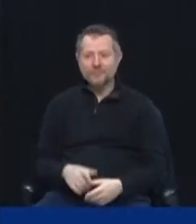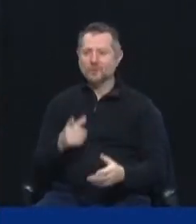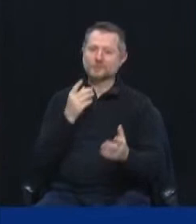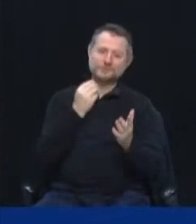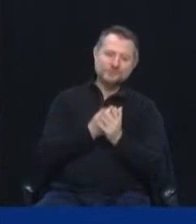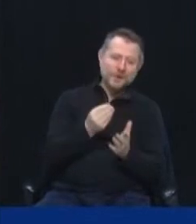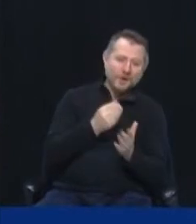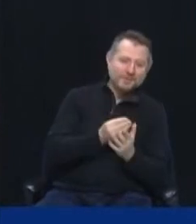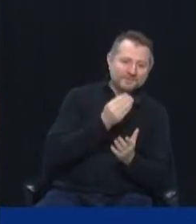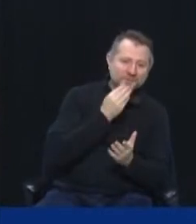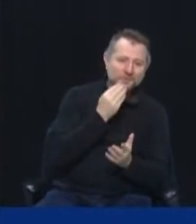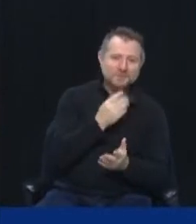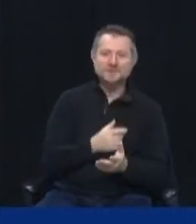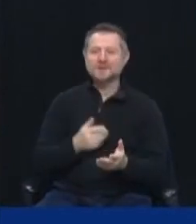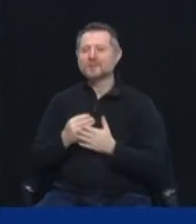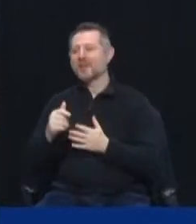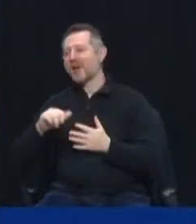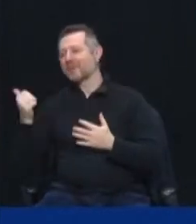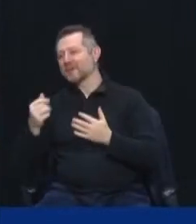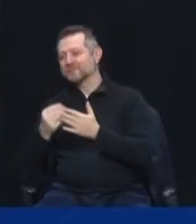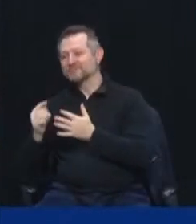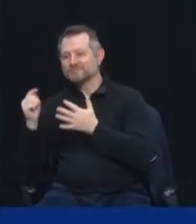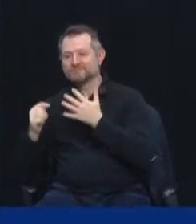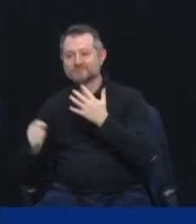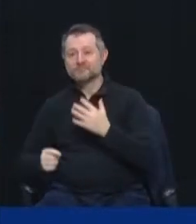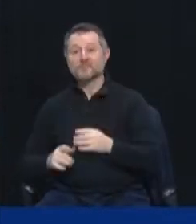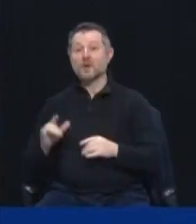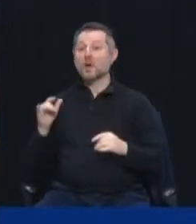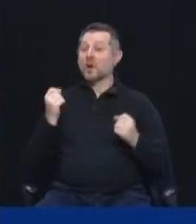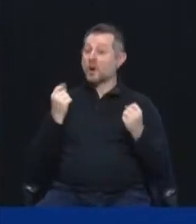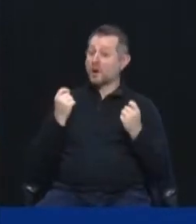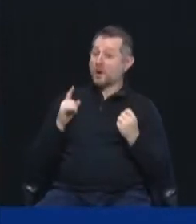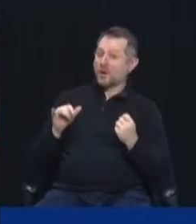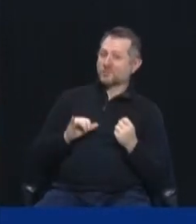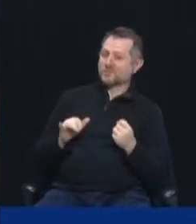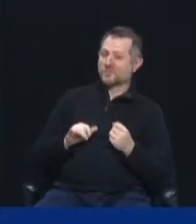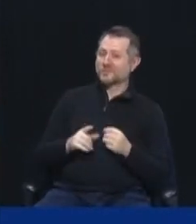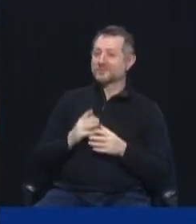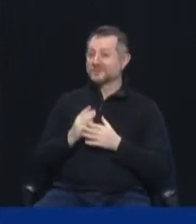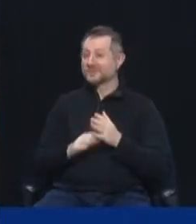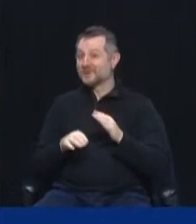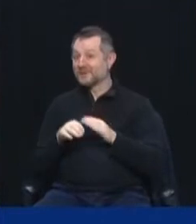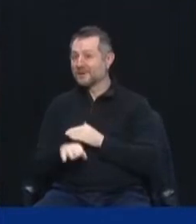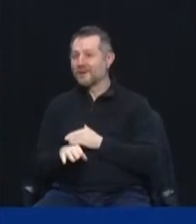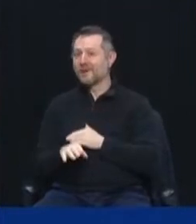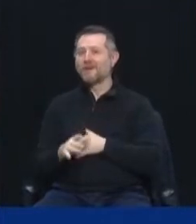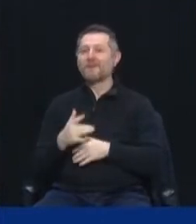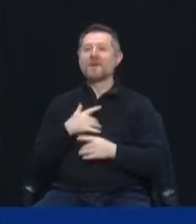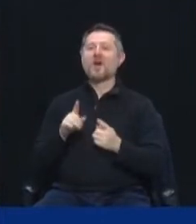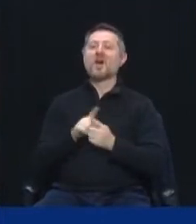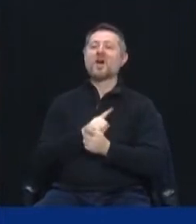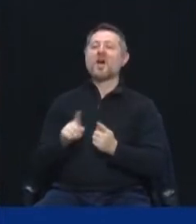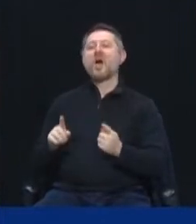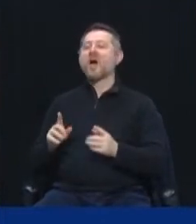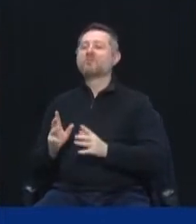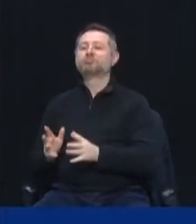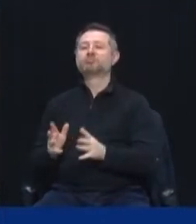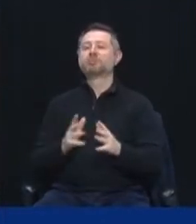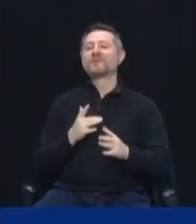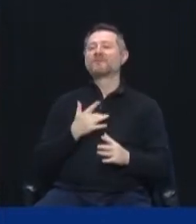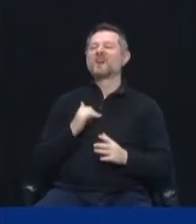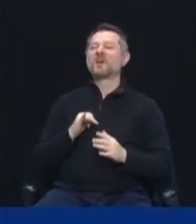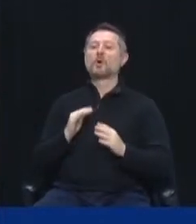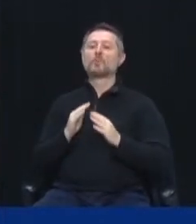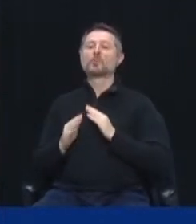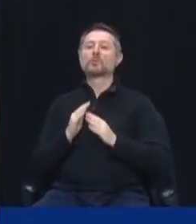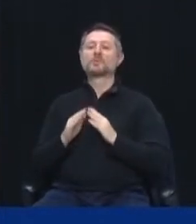and other necessities, but in some ways, they are an informal community center. They are part